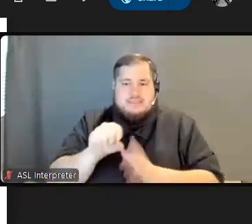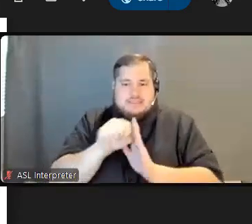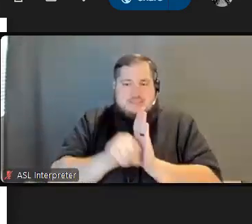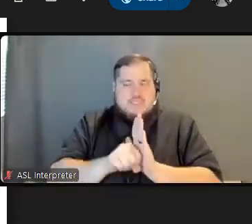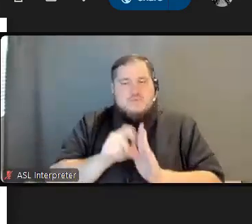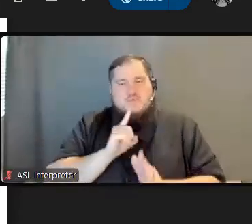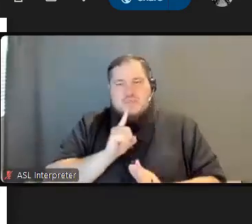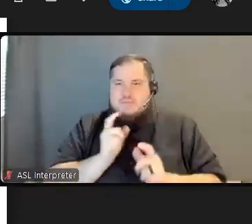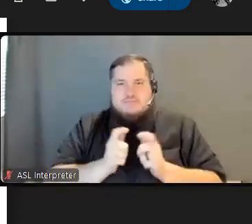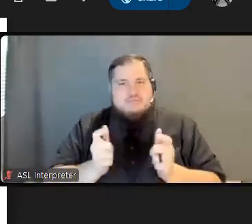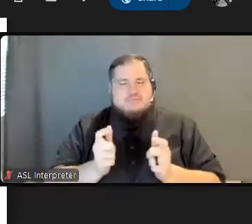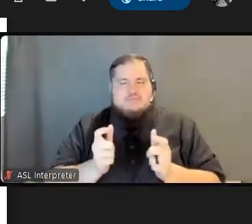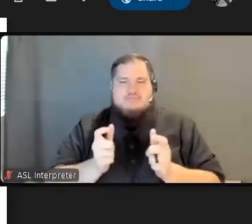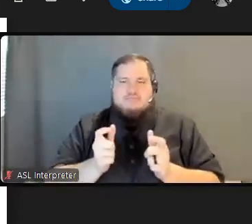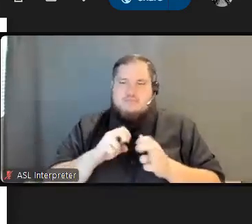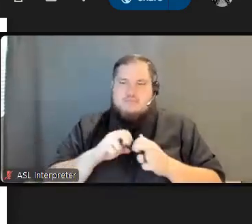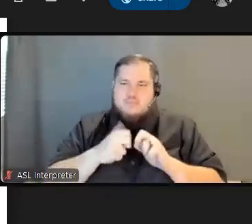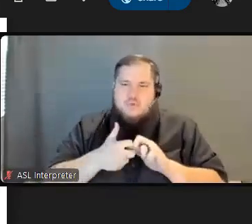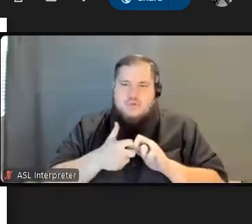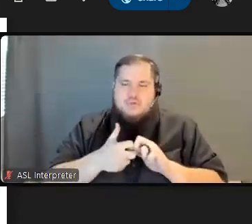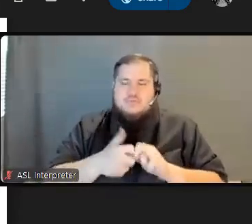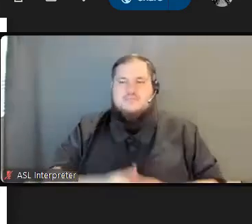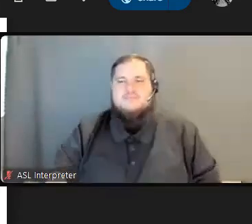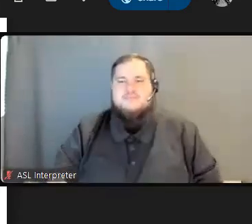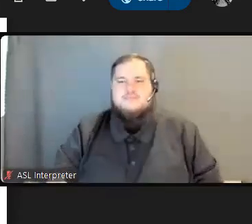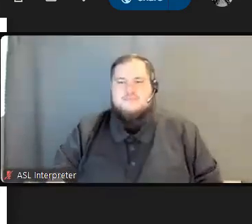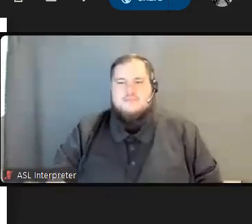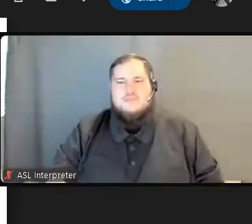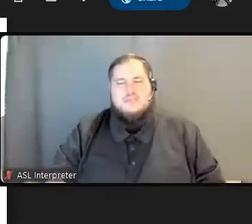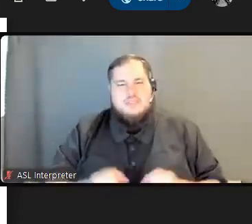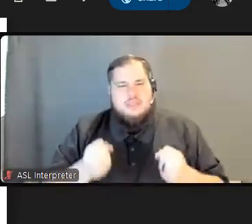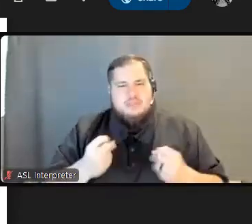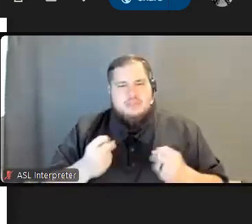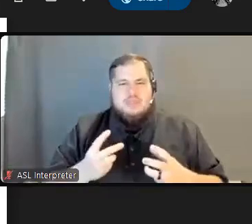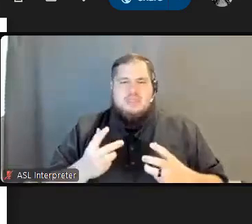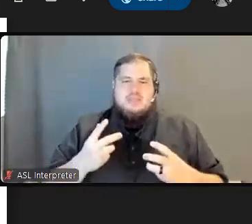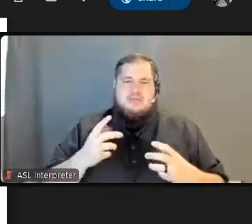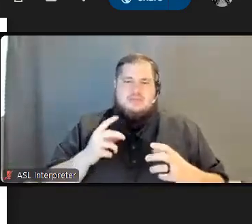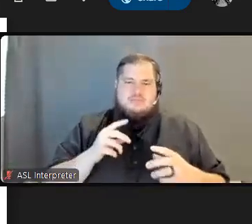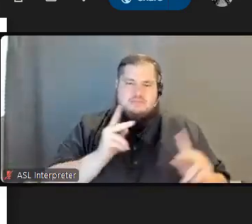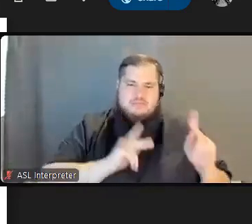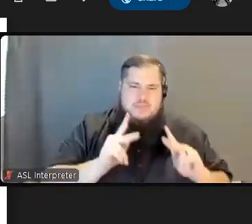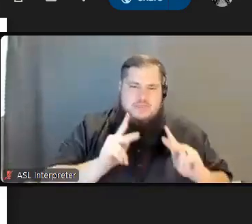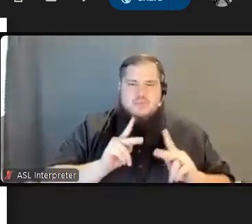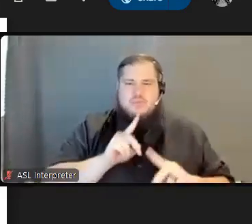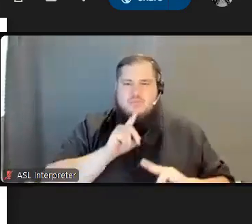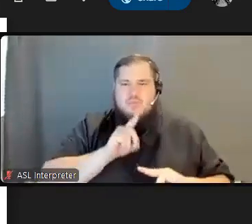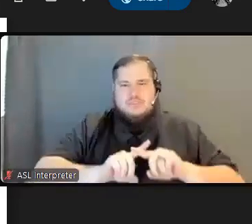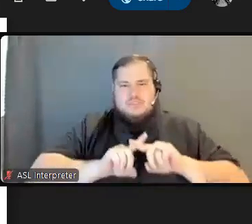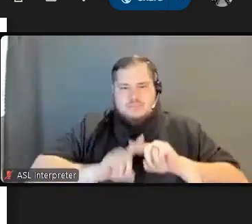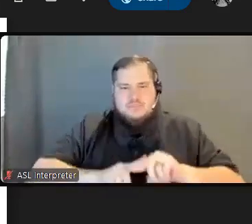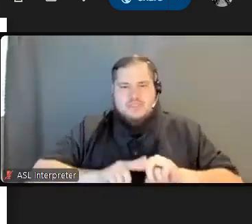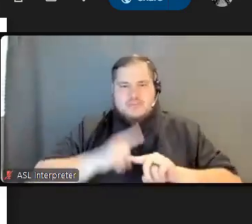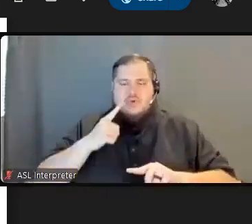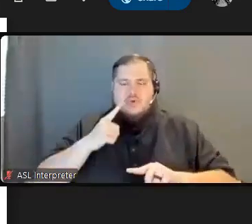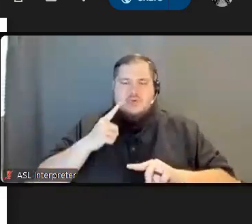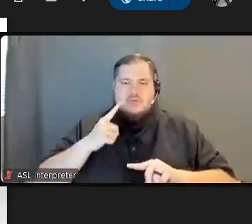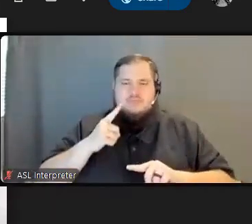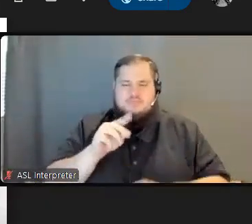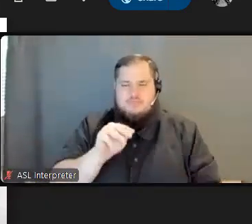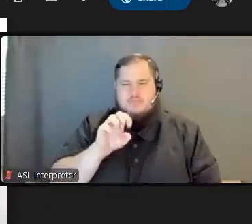issue considering how many folks and families and youth depend upon Medicaid for their behavioral health services.